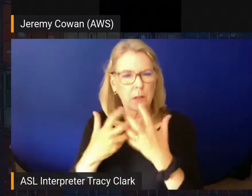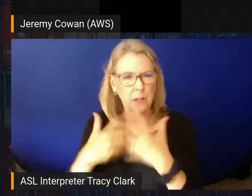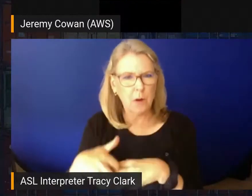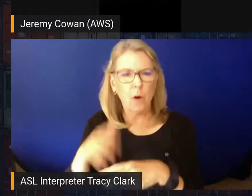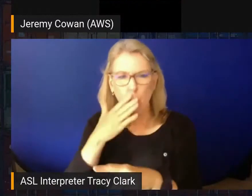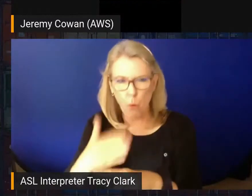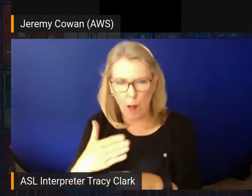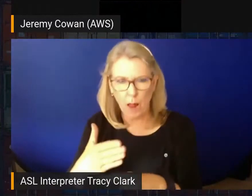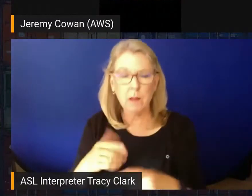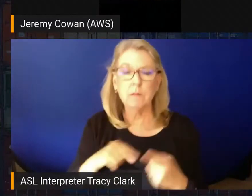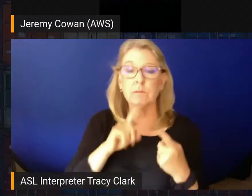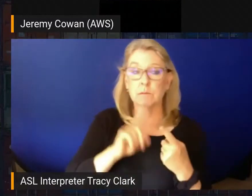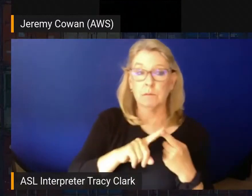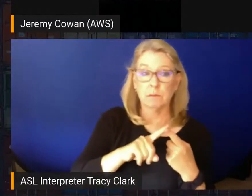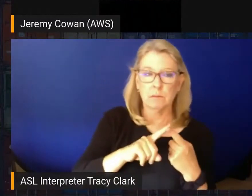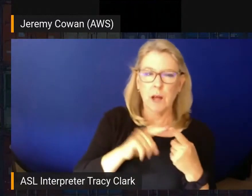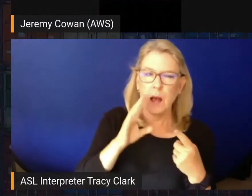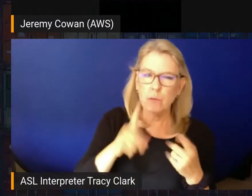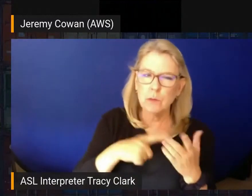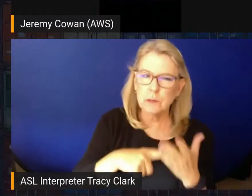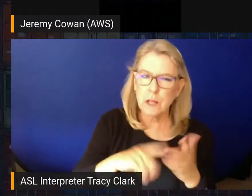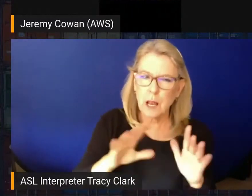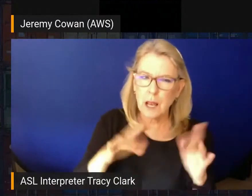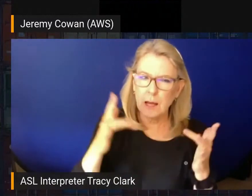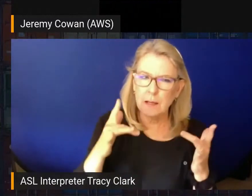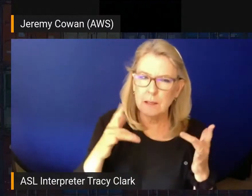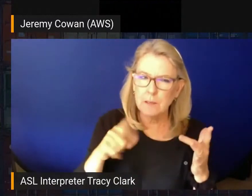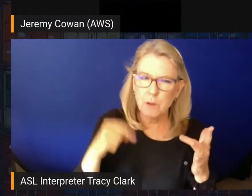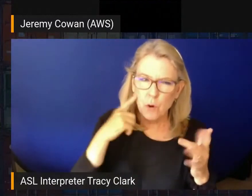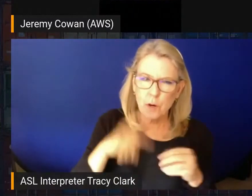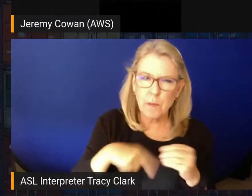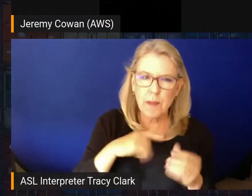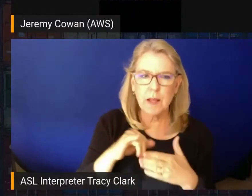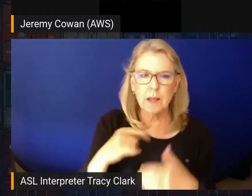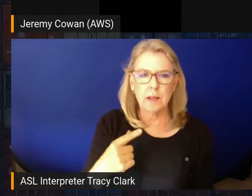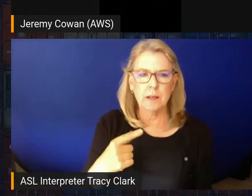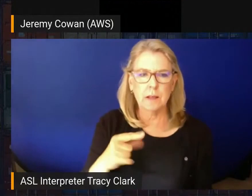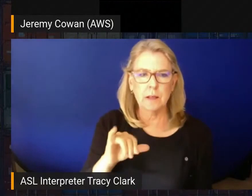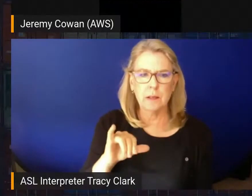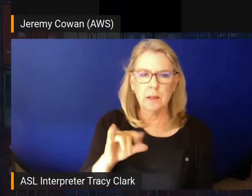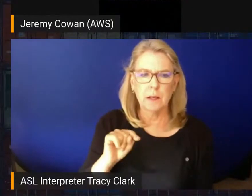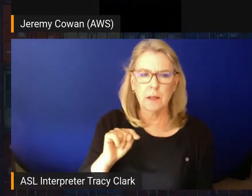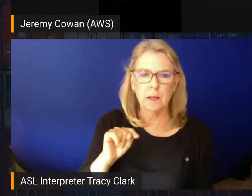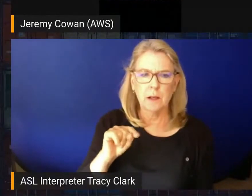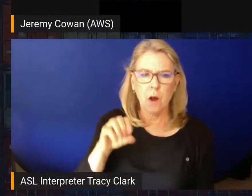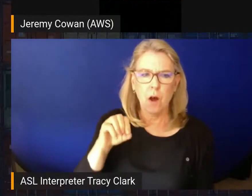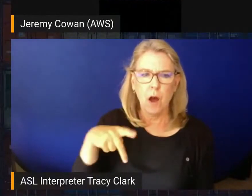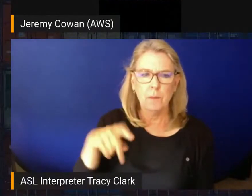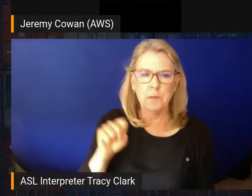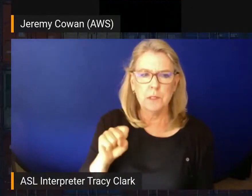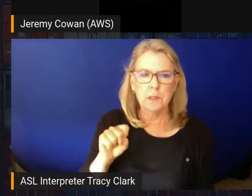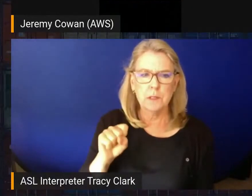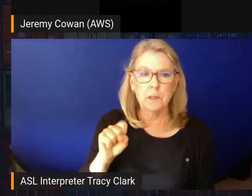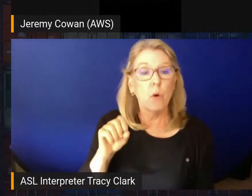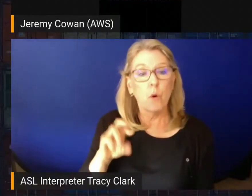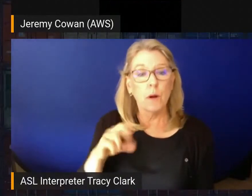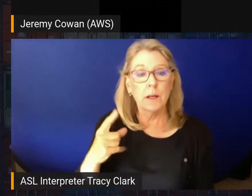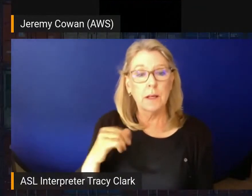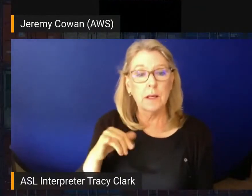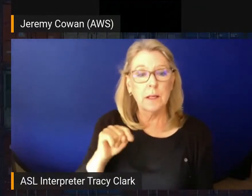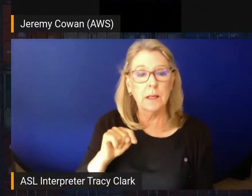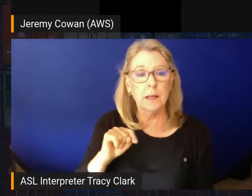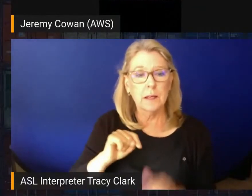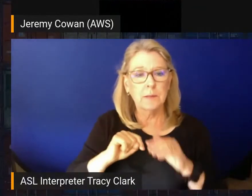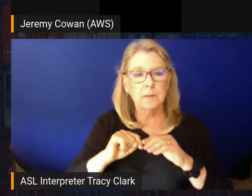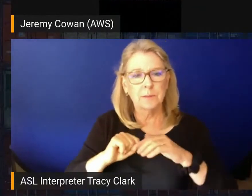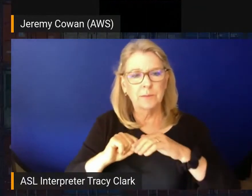is this thing you might have heard of called GitOps, or Git-based configuration of a cluster. And we